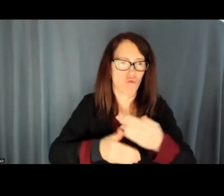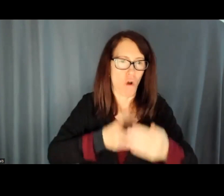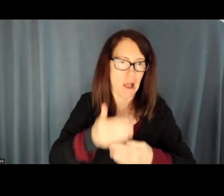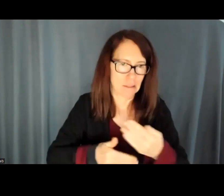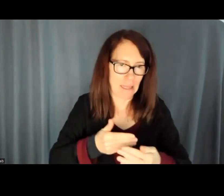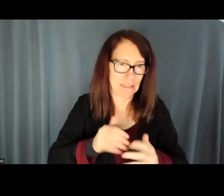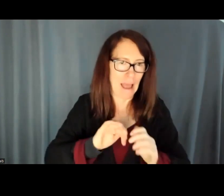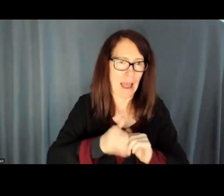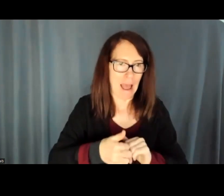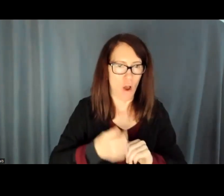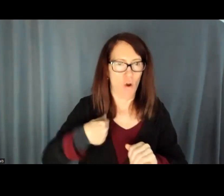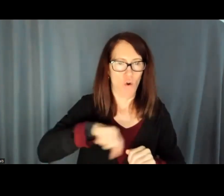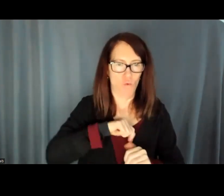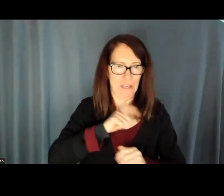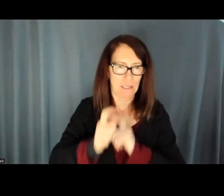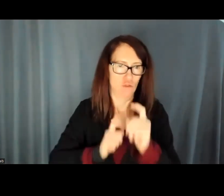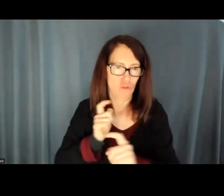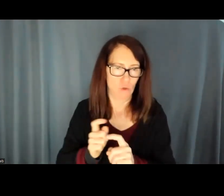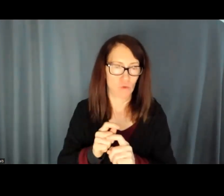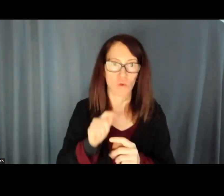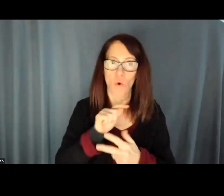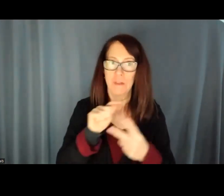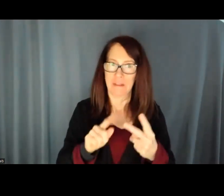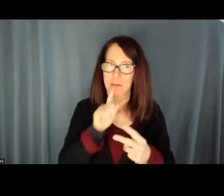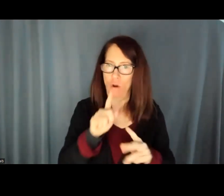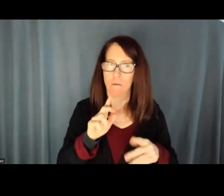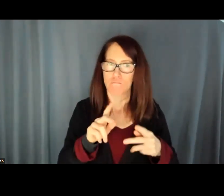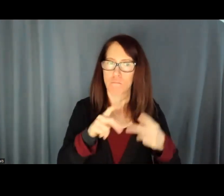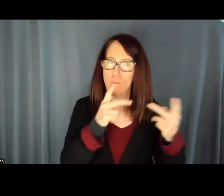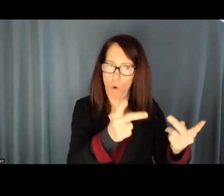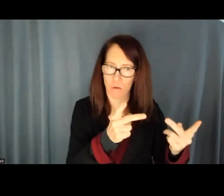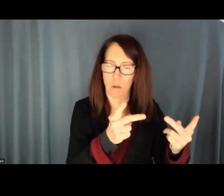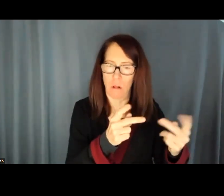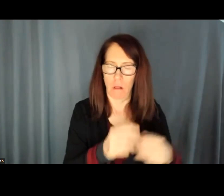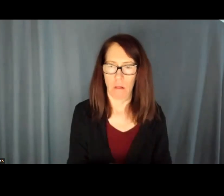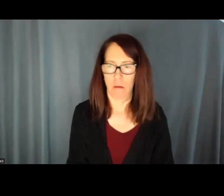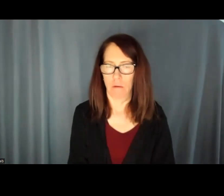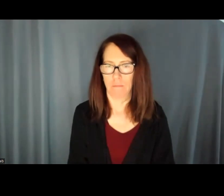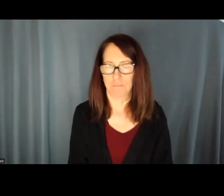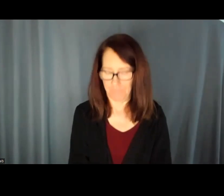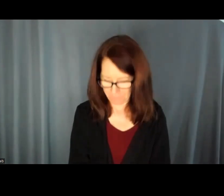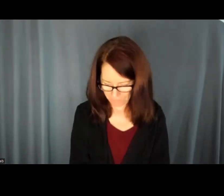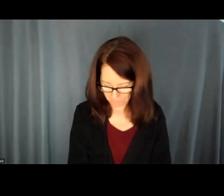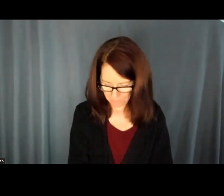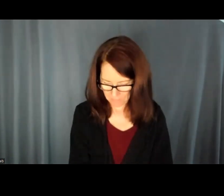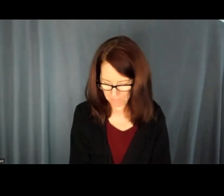proposals. In an email, I had suggested to you all that the draft strategy could especially